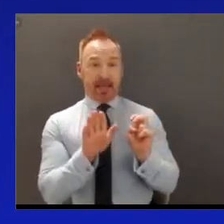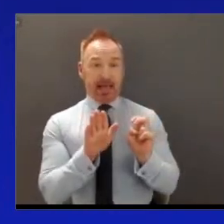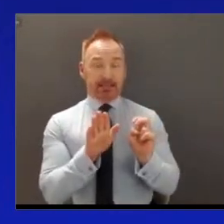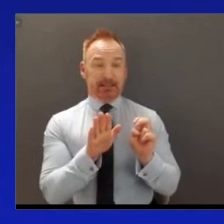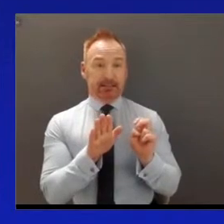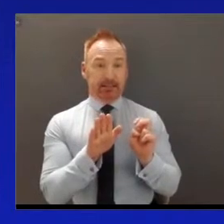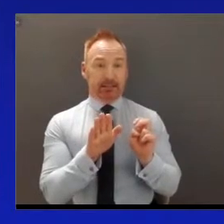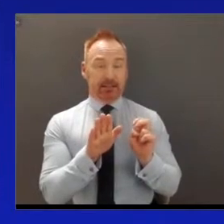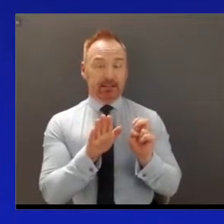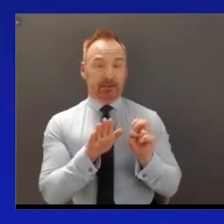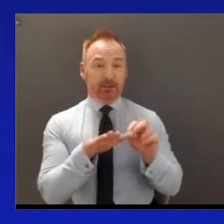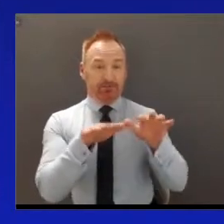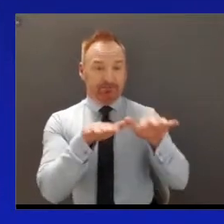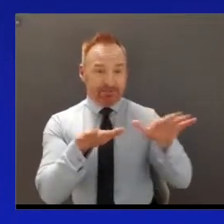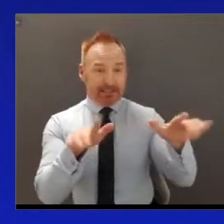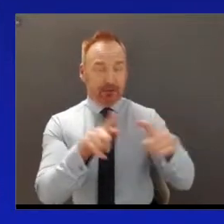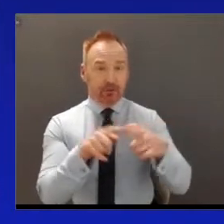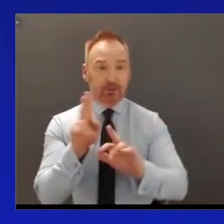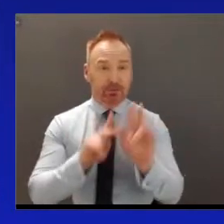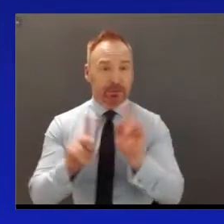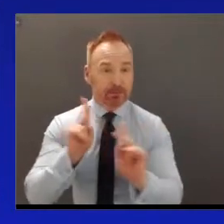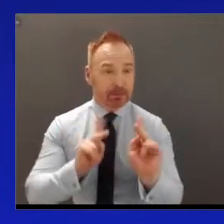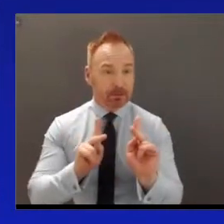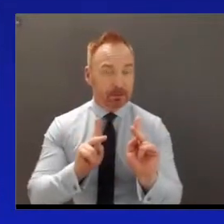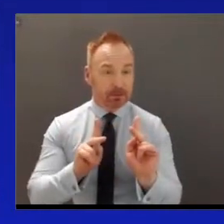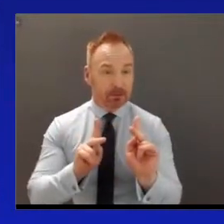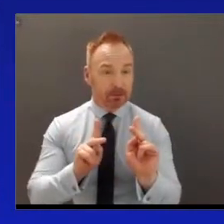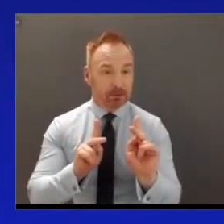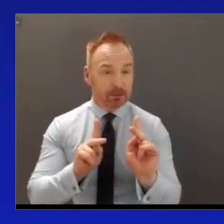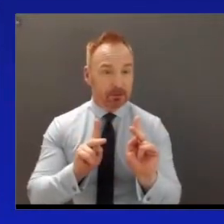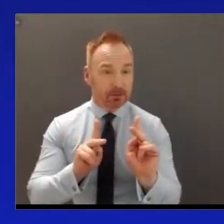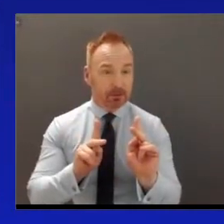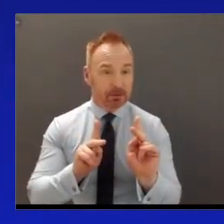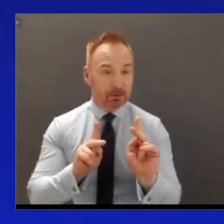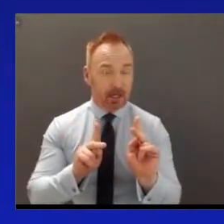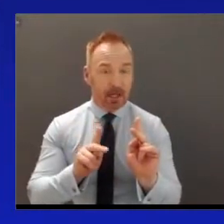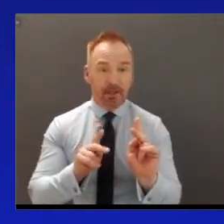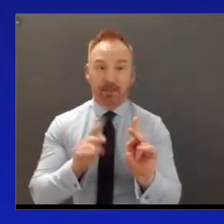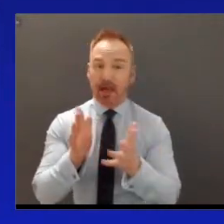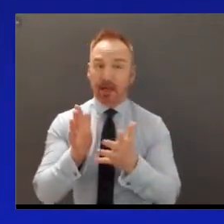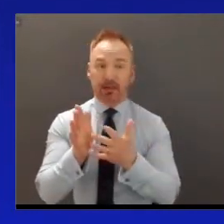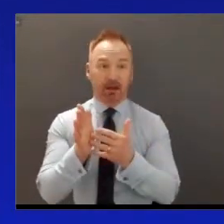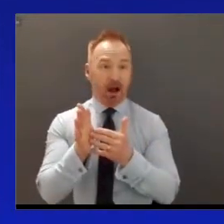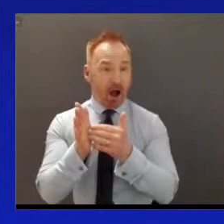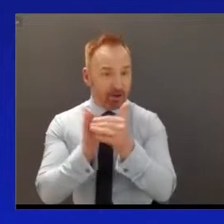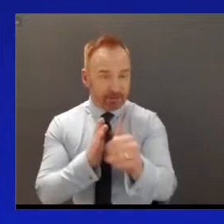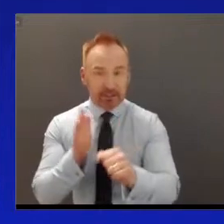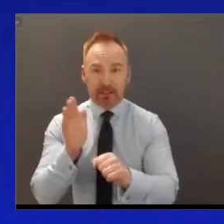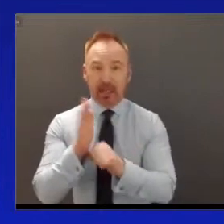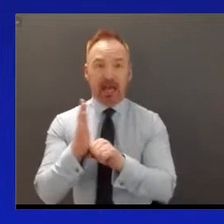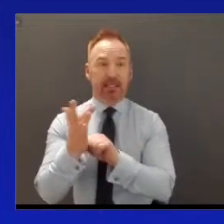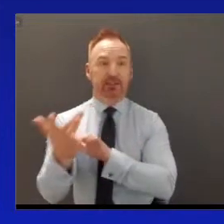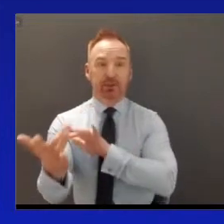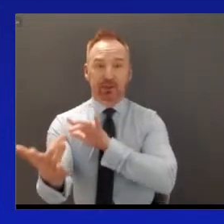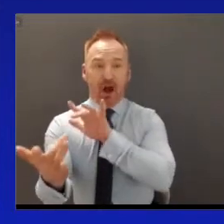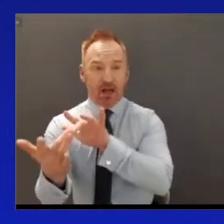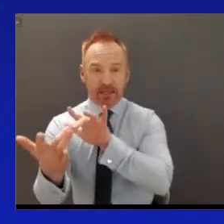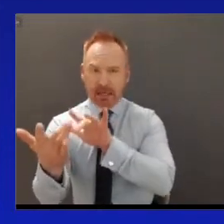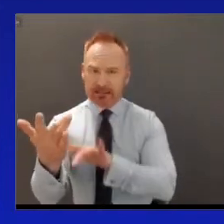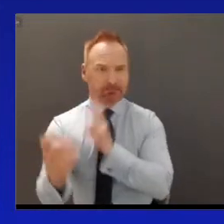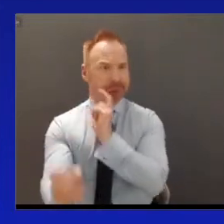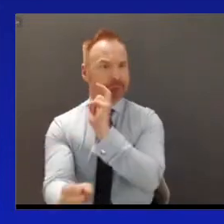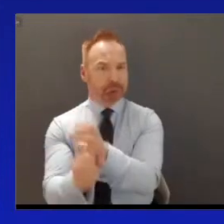reaching people who are really hard to reach and move about. And I guess that brings me to my second